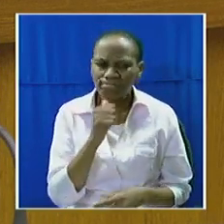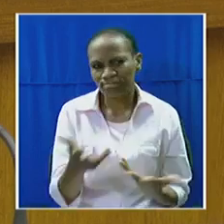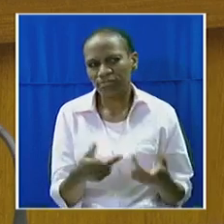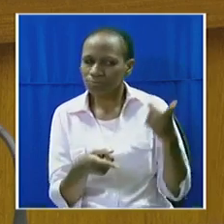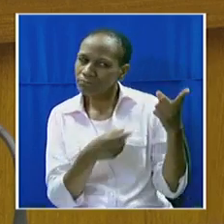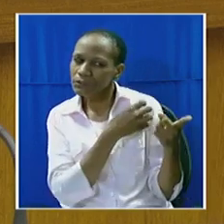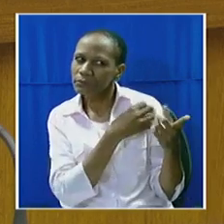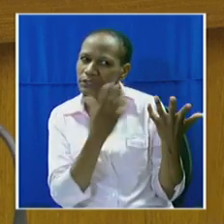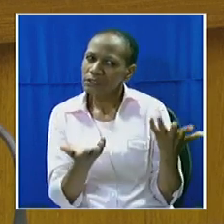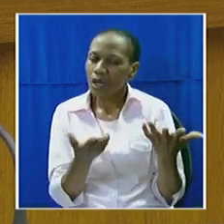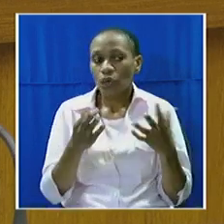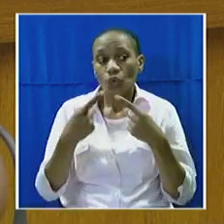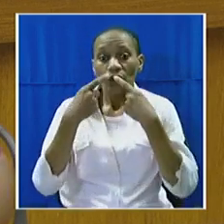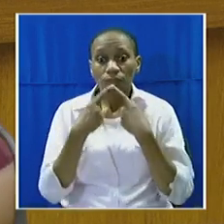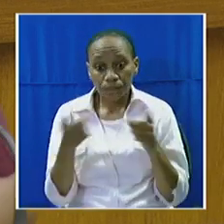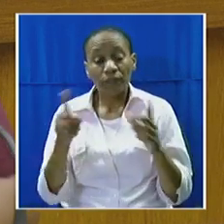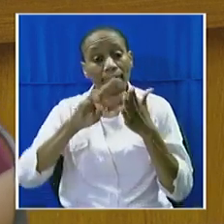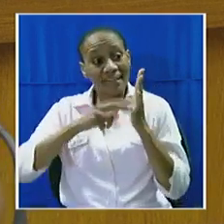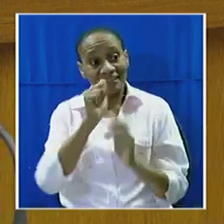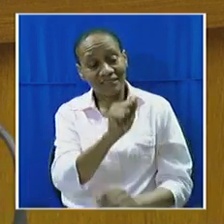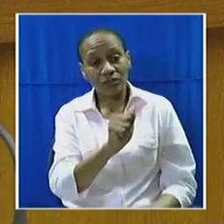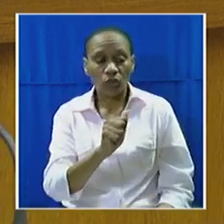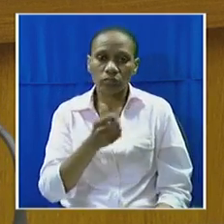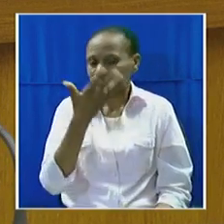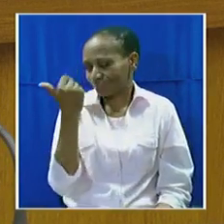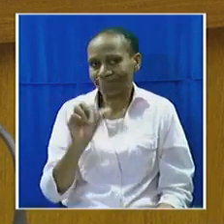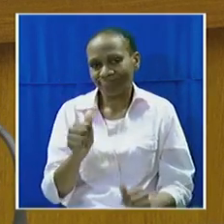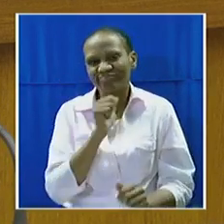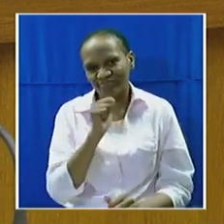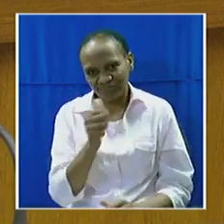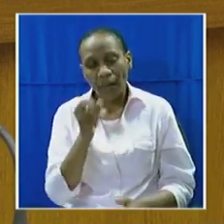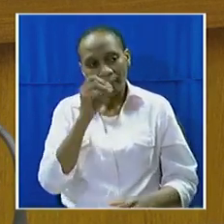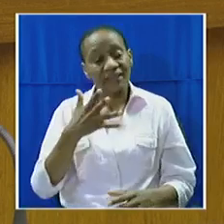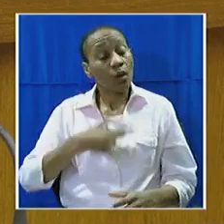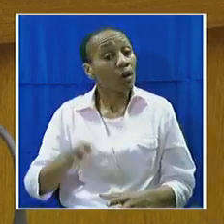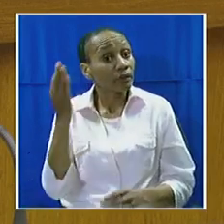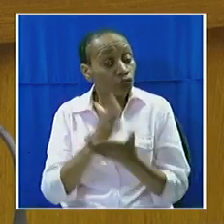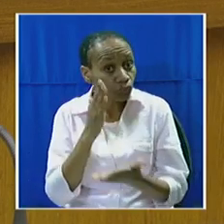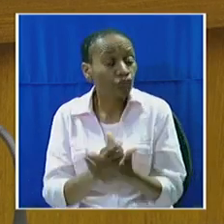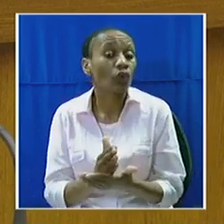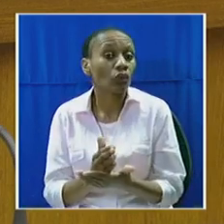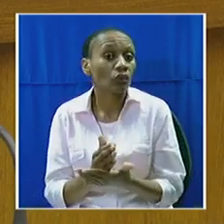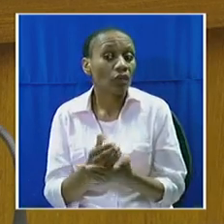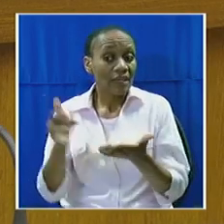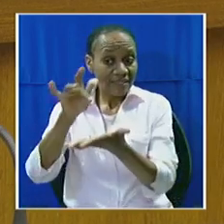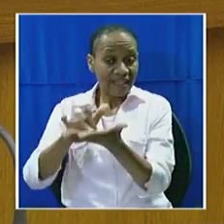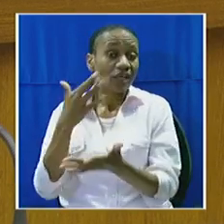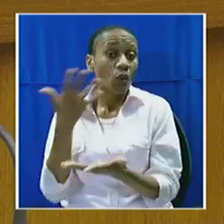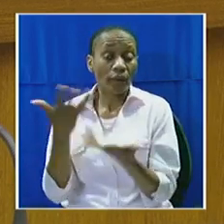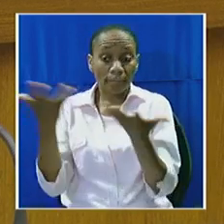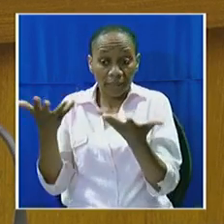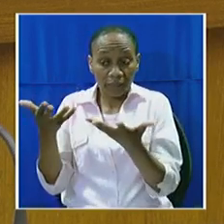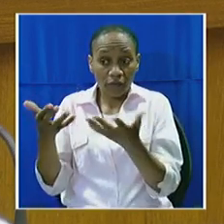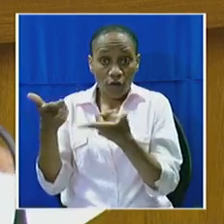will divulge the details of where people will be kept, we need to be assured of the suitability of the facility so that we can make